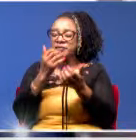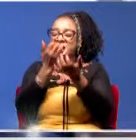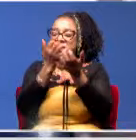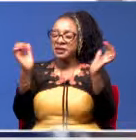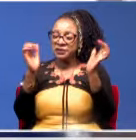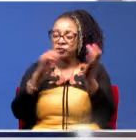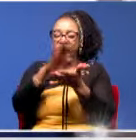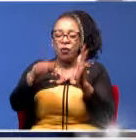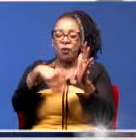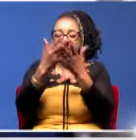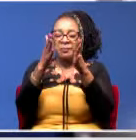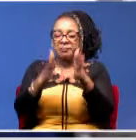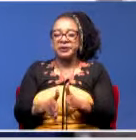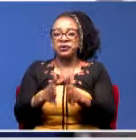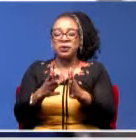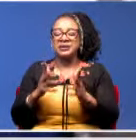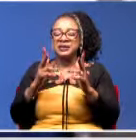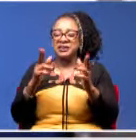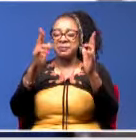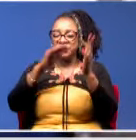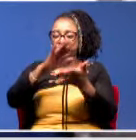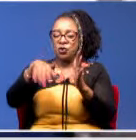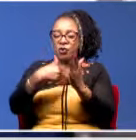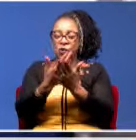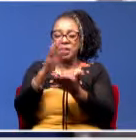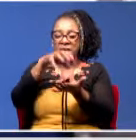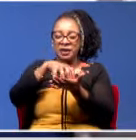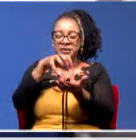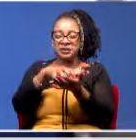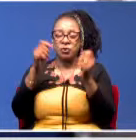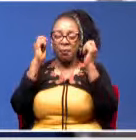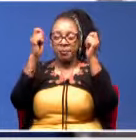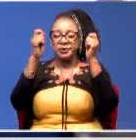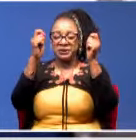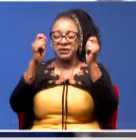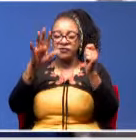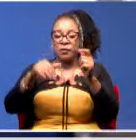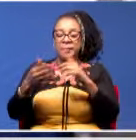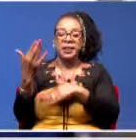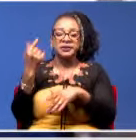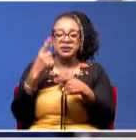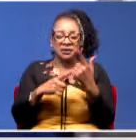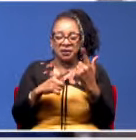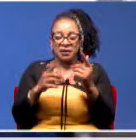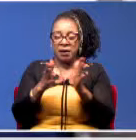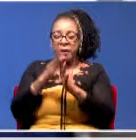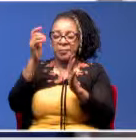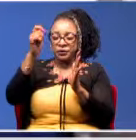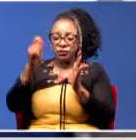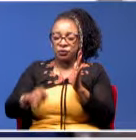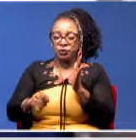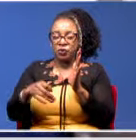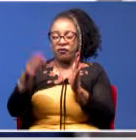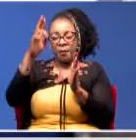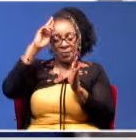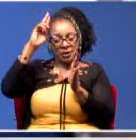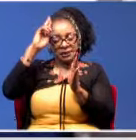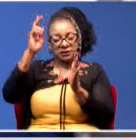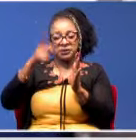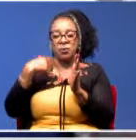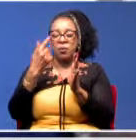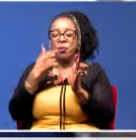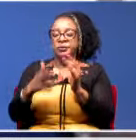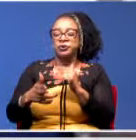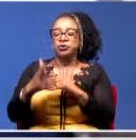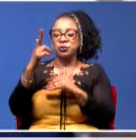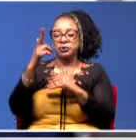and termination of all cases related to protests since last year and the prosecution of policemen involved in shooting to